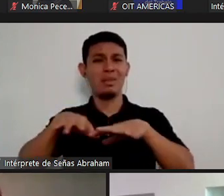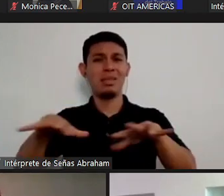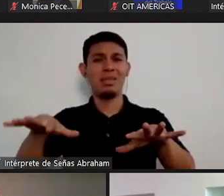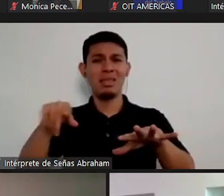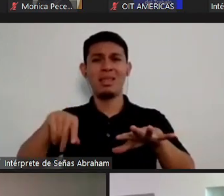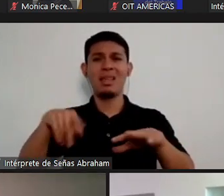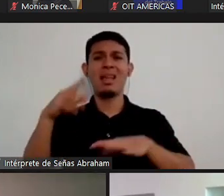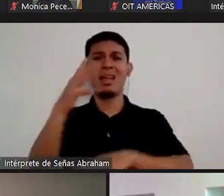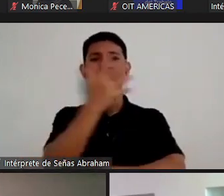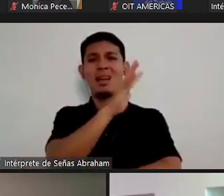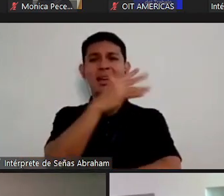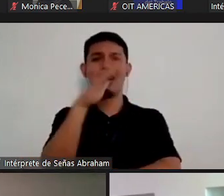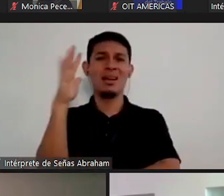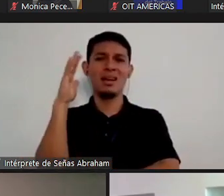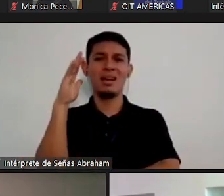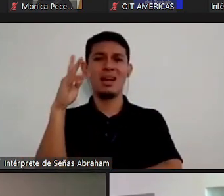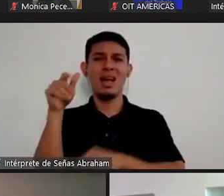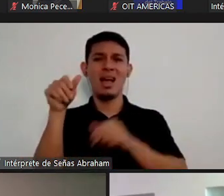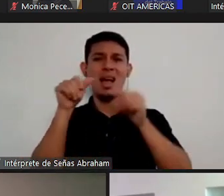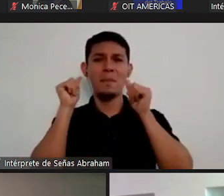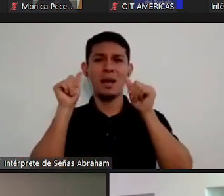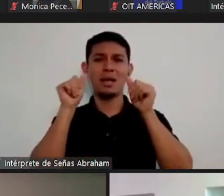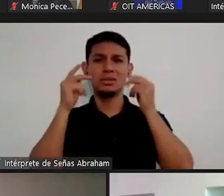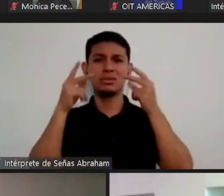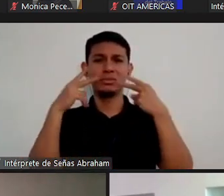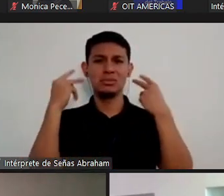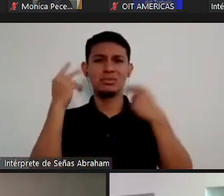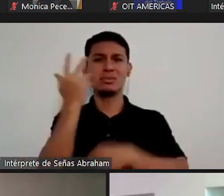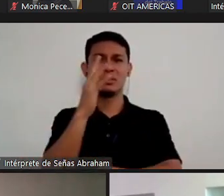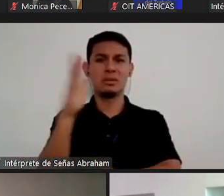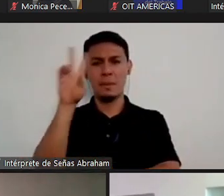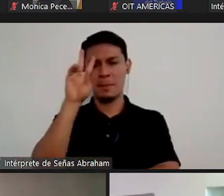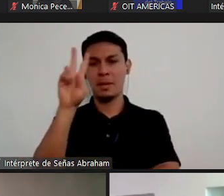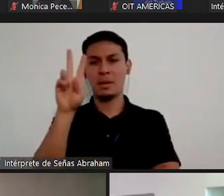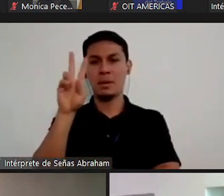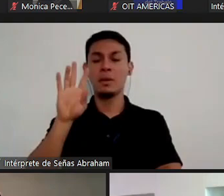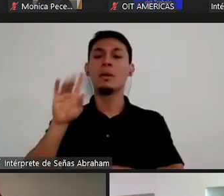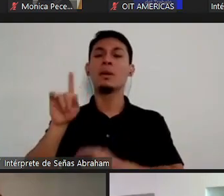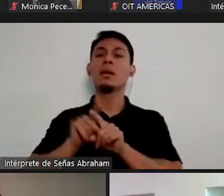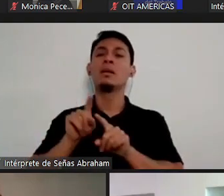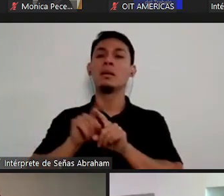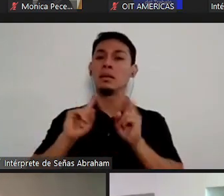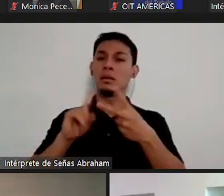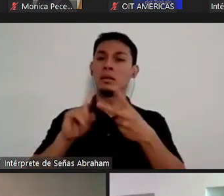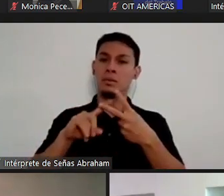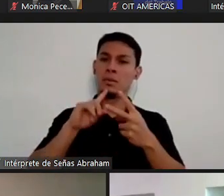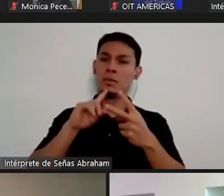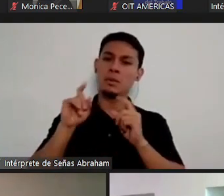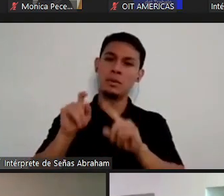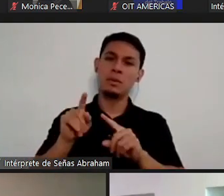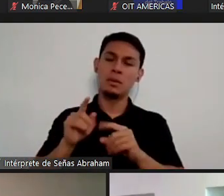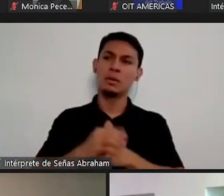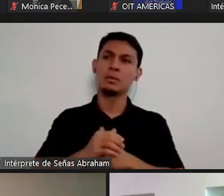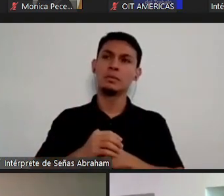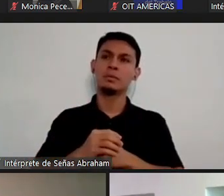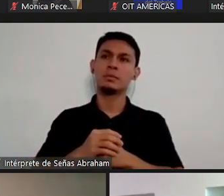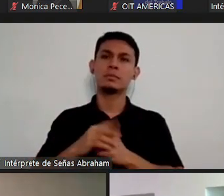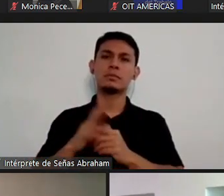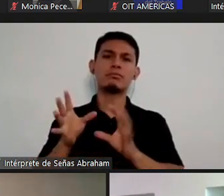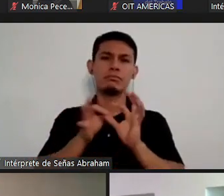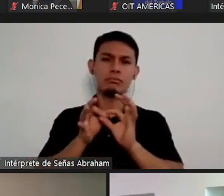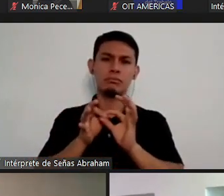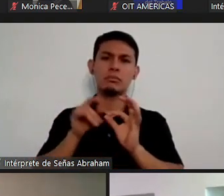that happen in the peruvian amazon and secondly there's also a question